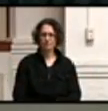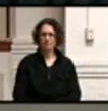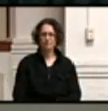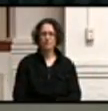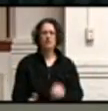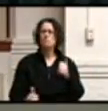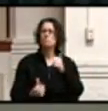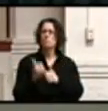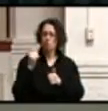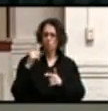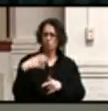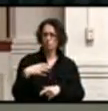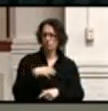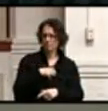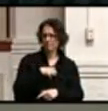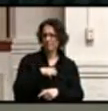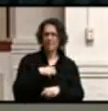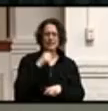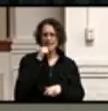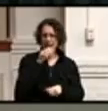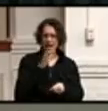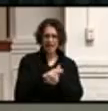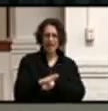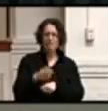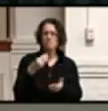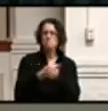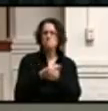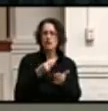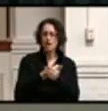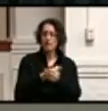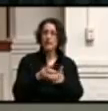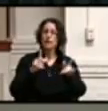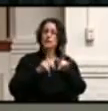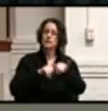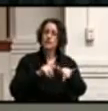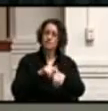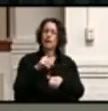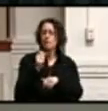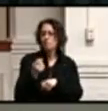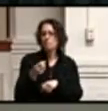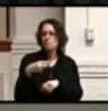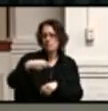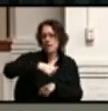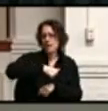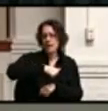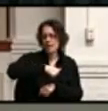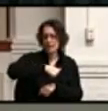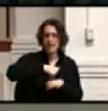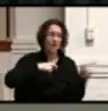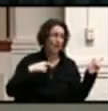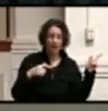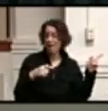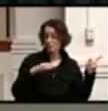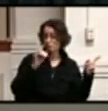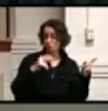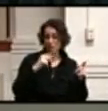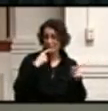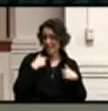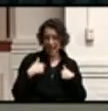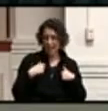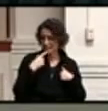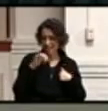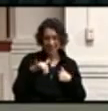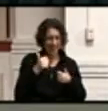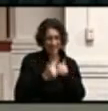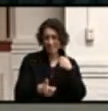they're paying it. I see. I say it every time. Every time I give it to them. So you simply do not hear from them. In most cases. And they may